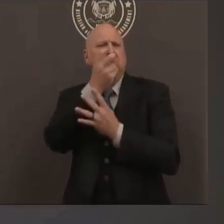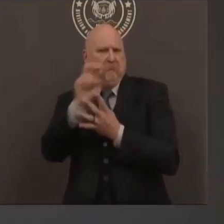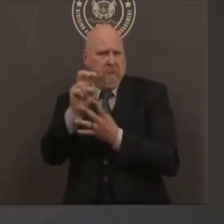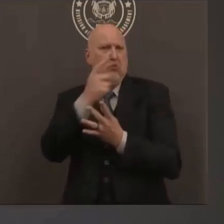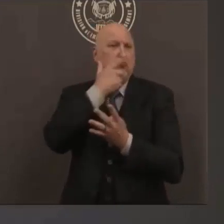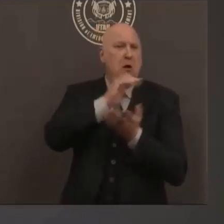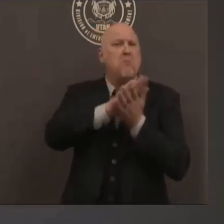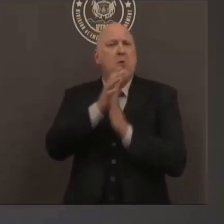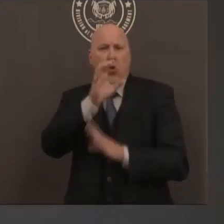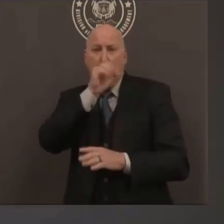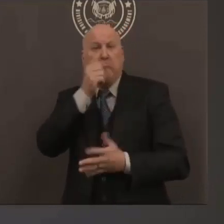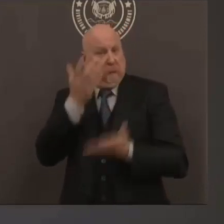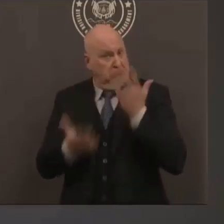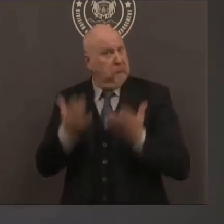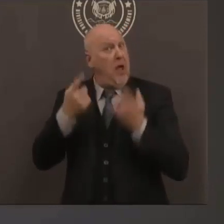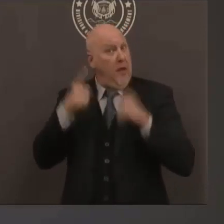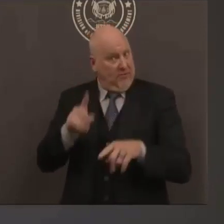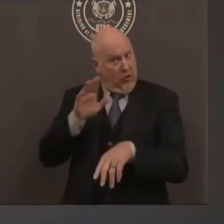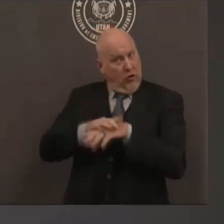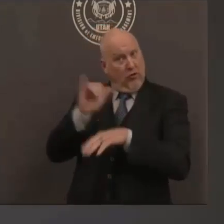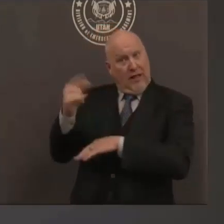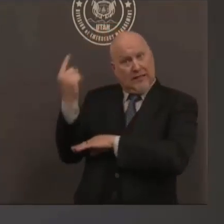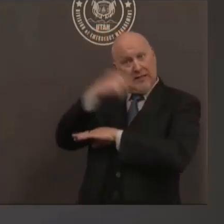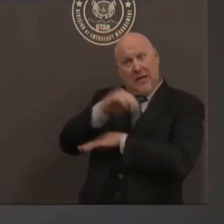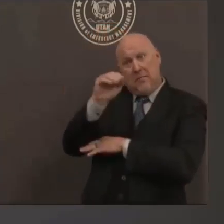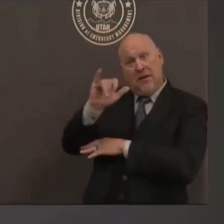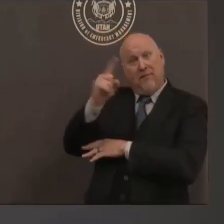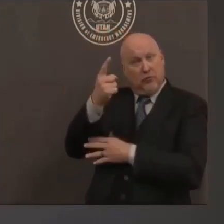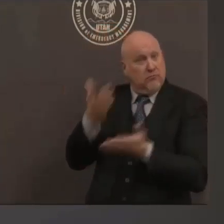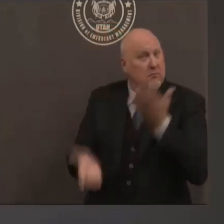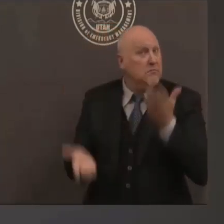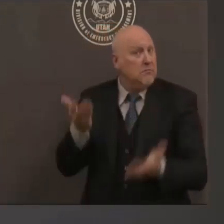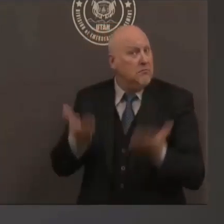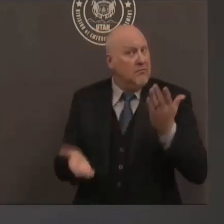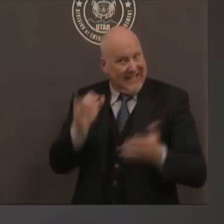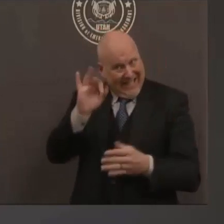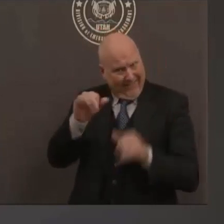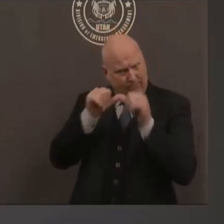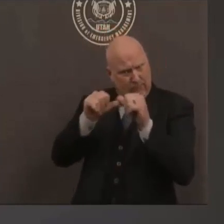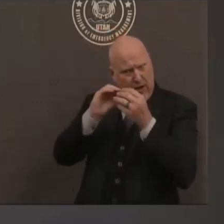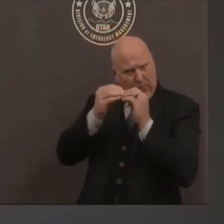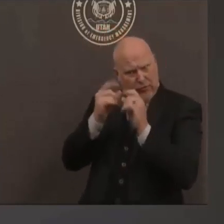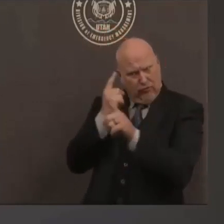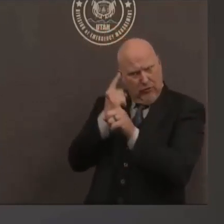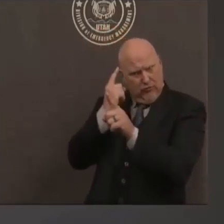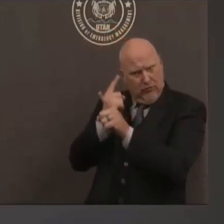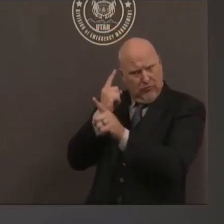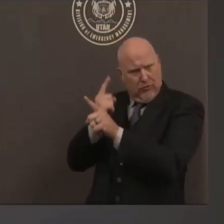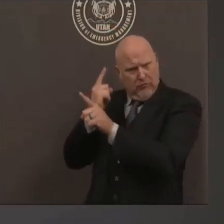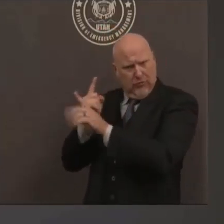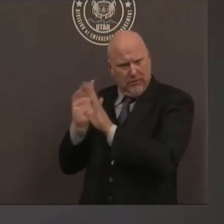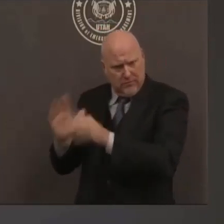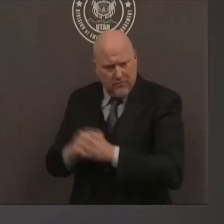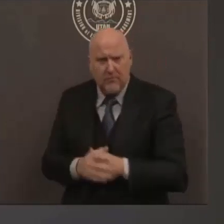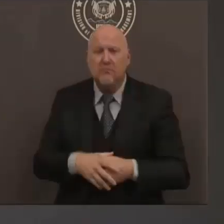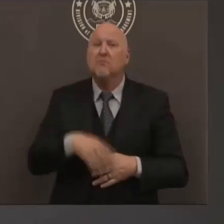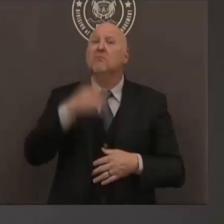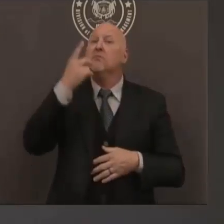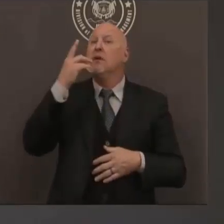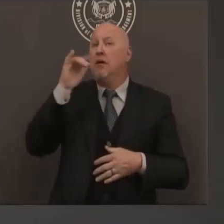week, thereby opening up important sectors of our economy. And again, I just would emphasize